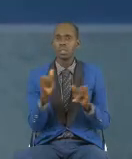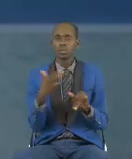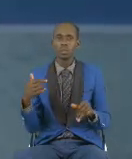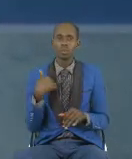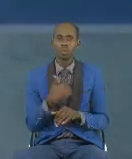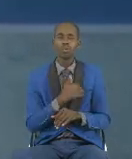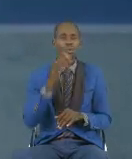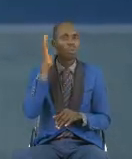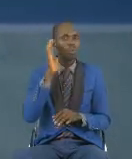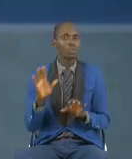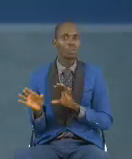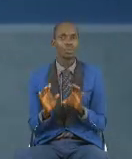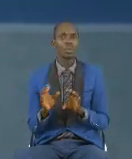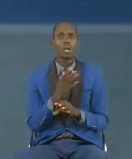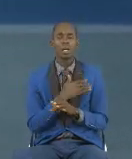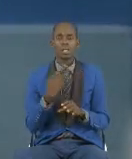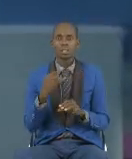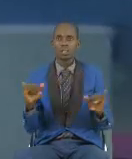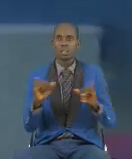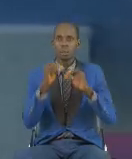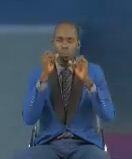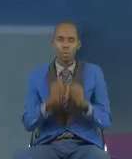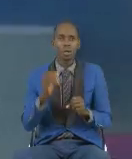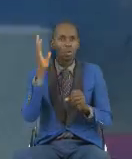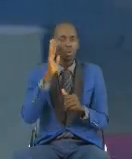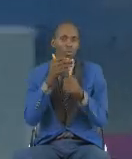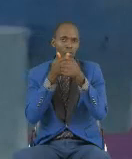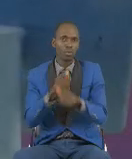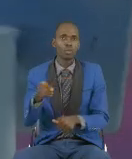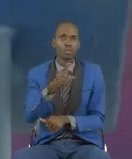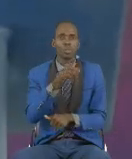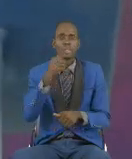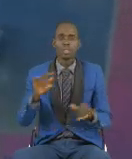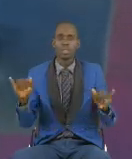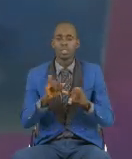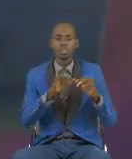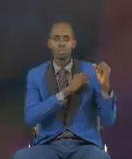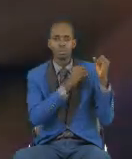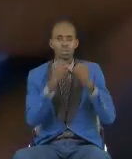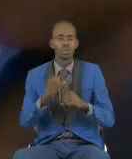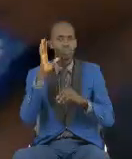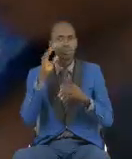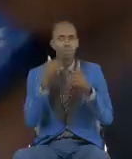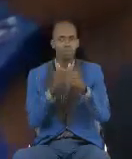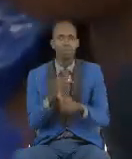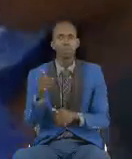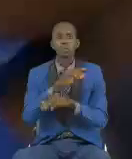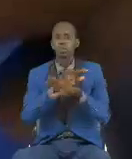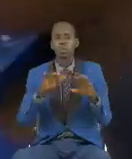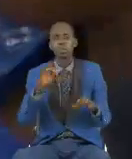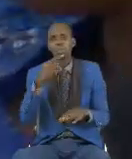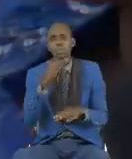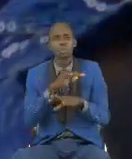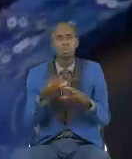Amen. And the same power will follow you. Amen. The same strength will follow you. Amen. Don't say,